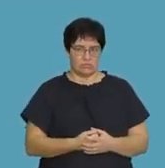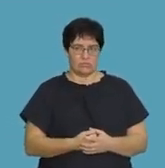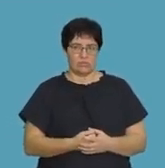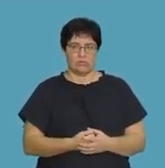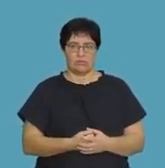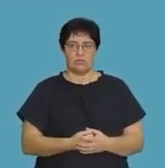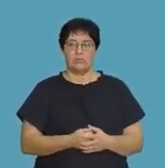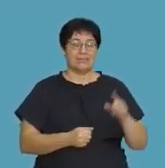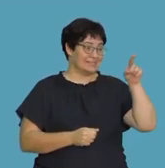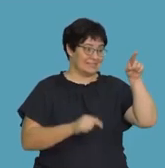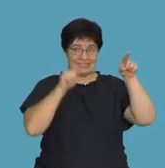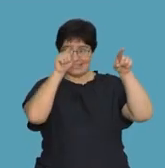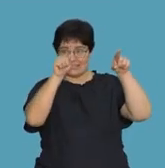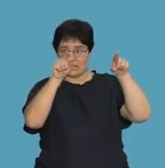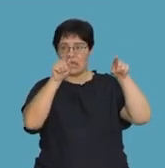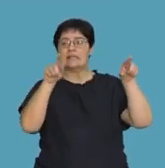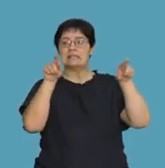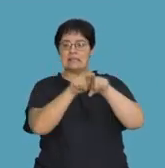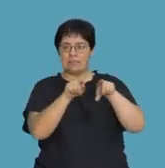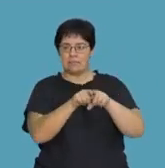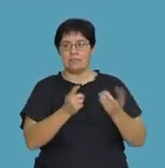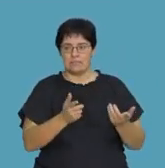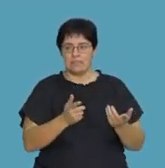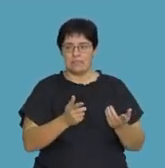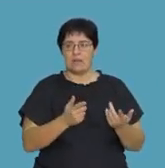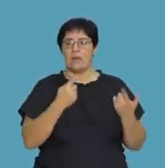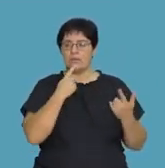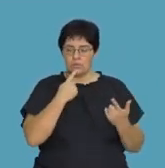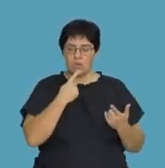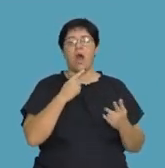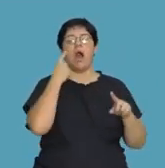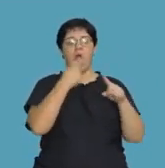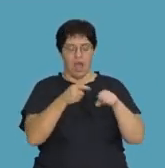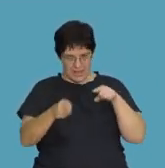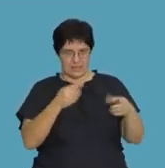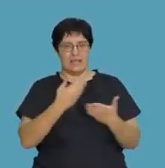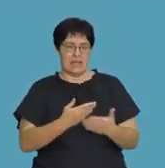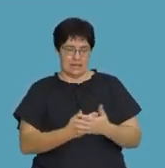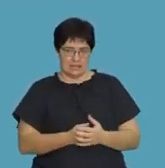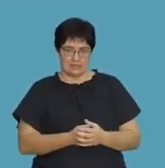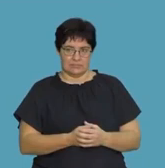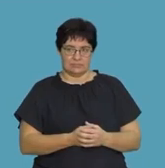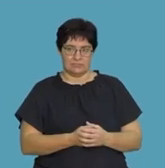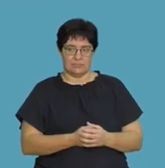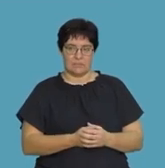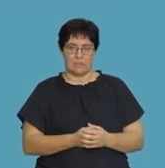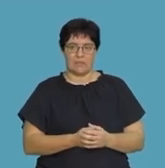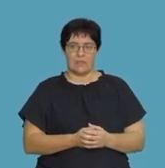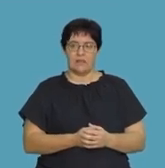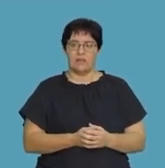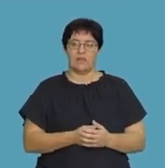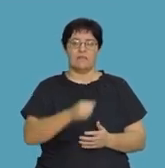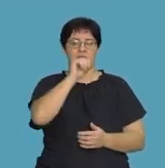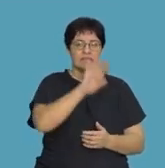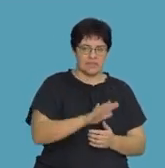It must be the cube root and the cube root for you to be able to multiply what is inside. It must be the 5th